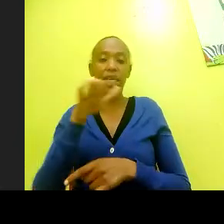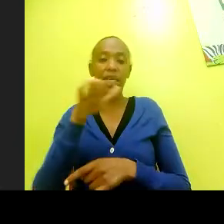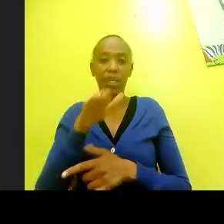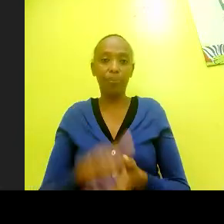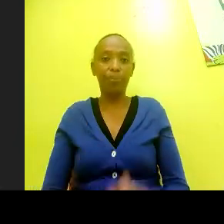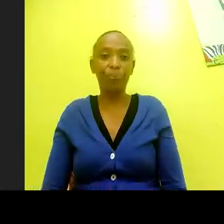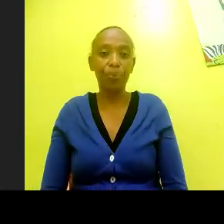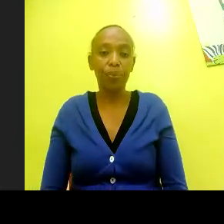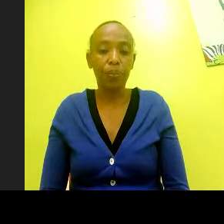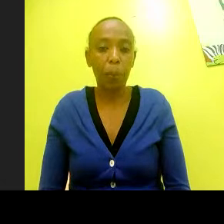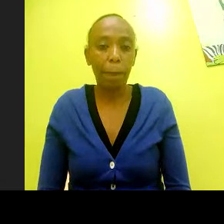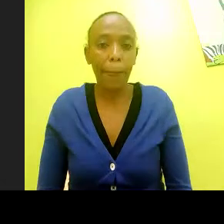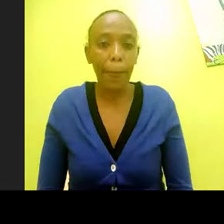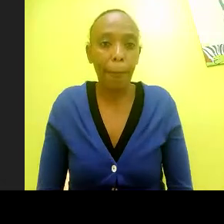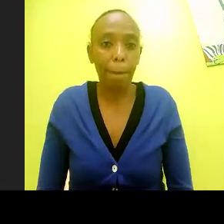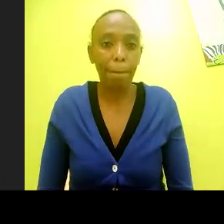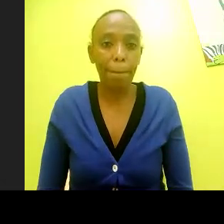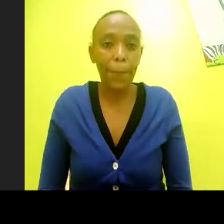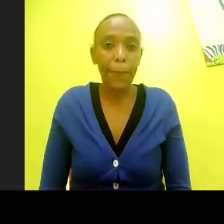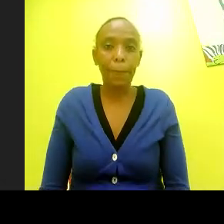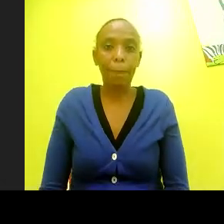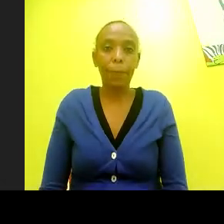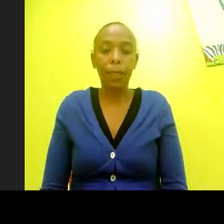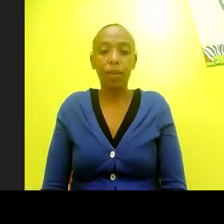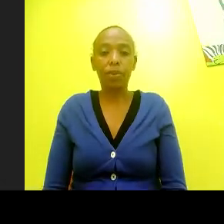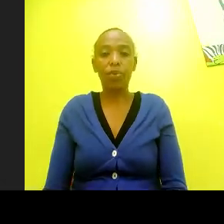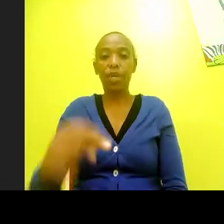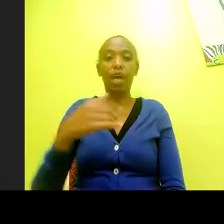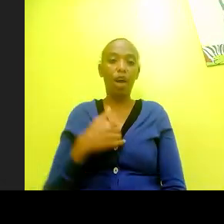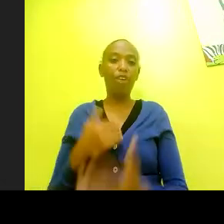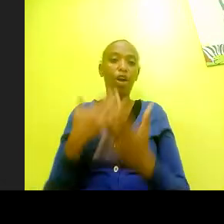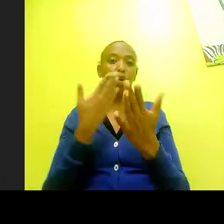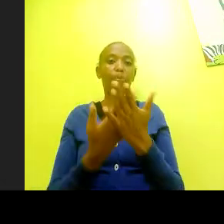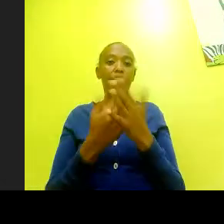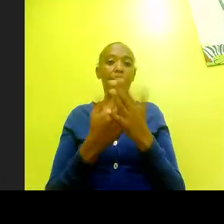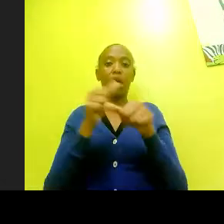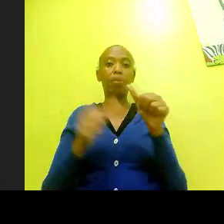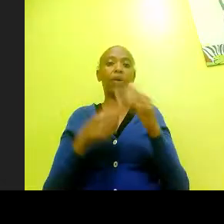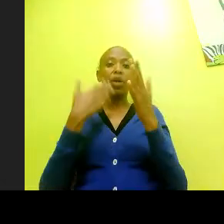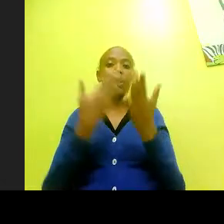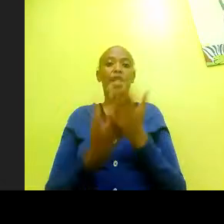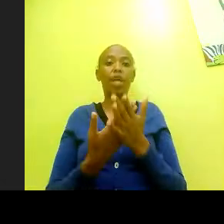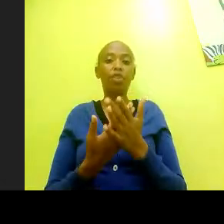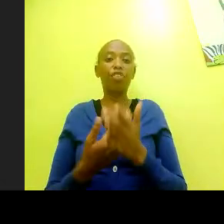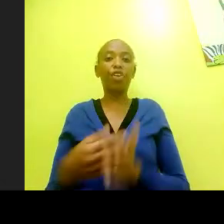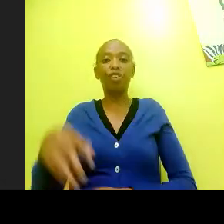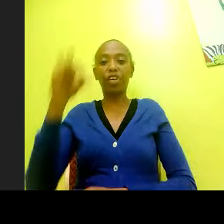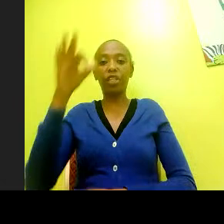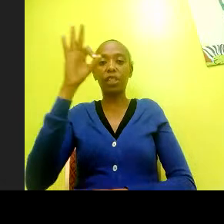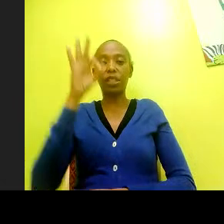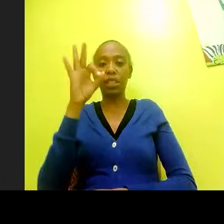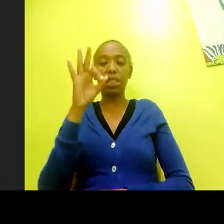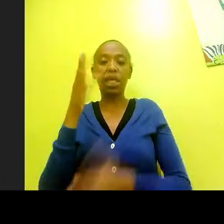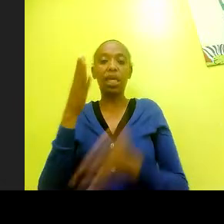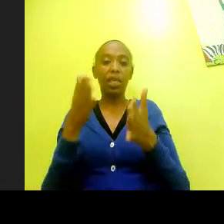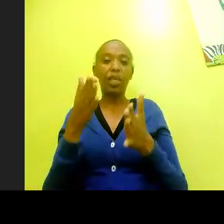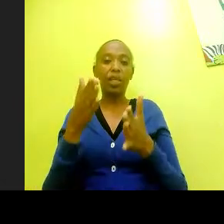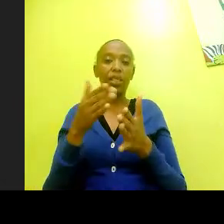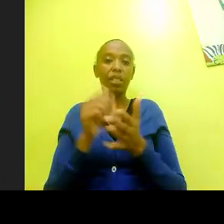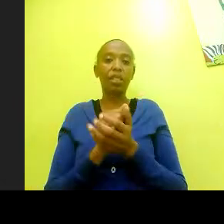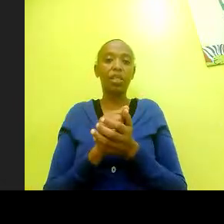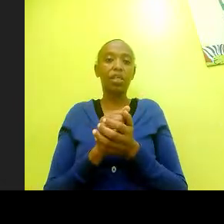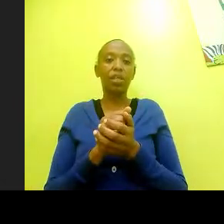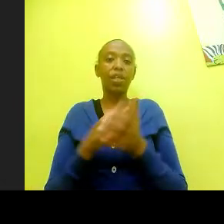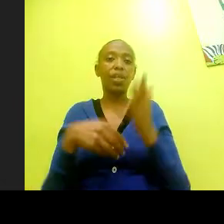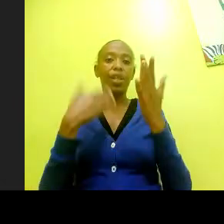I do see that we have a comment on, thank you for the fantastic, I think this is Wes. Thank you for